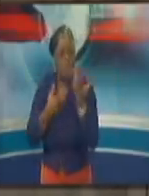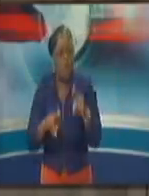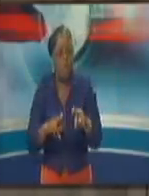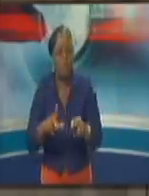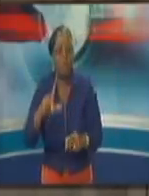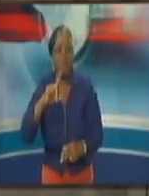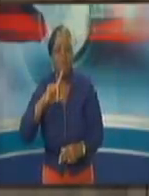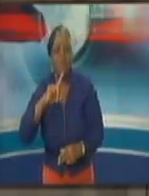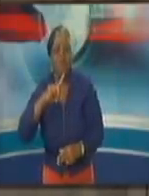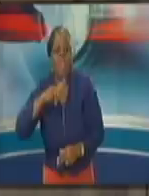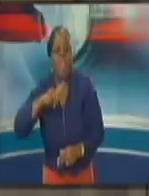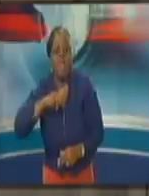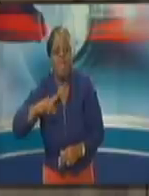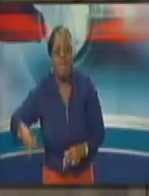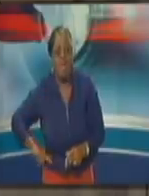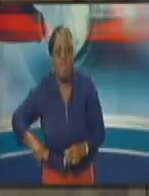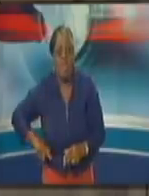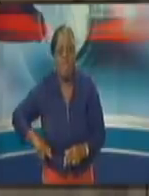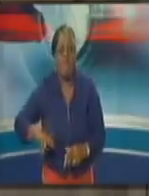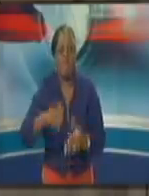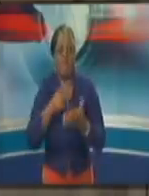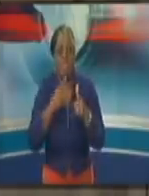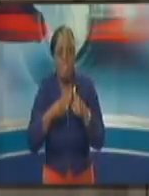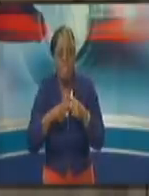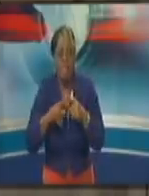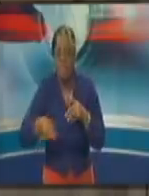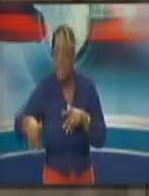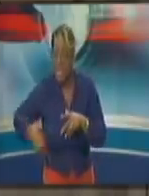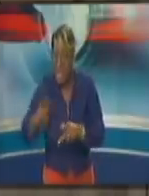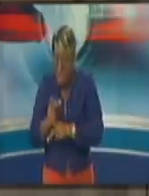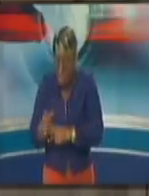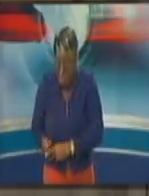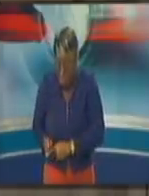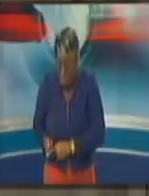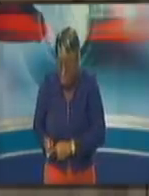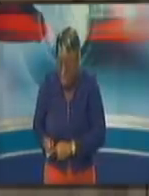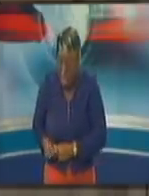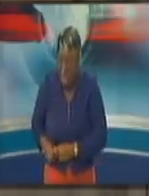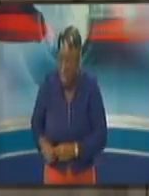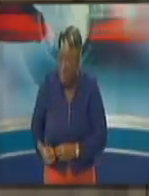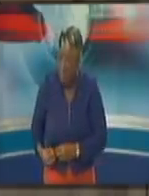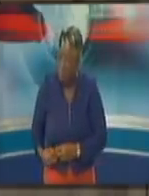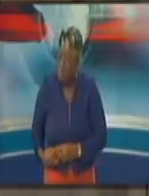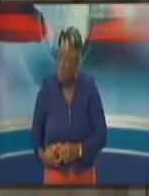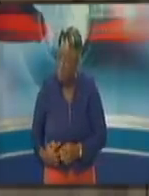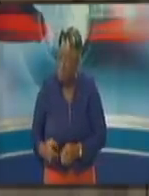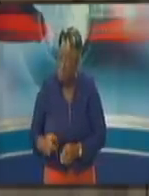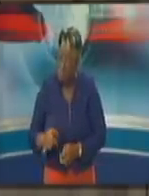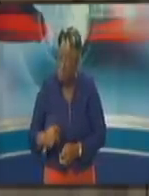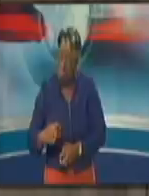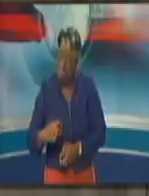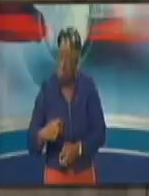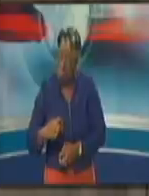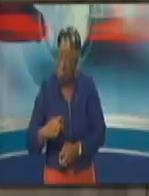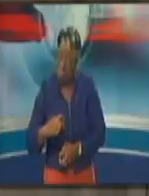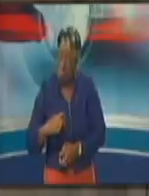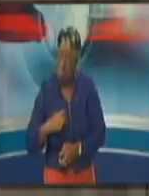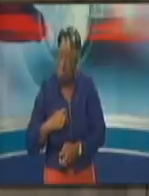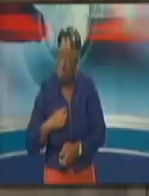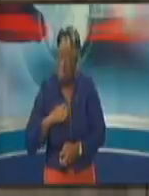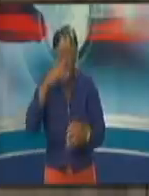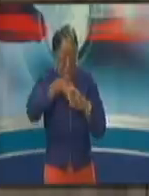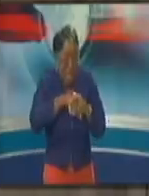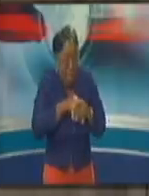that keeps it away from your bloodstream, and it reactivates. So there's no specific theory for this new